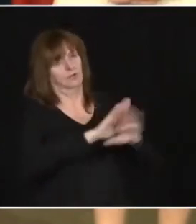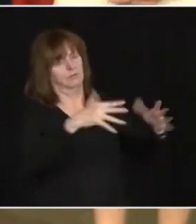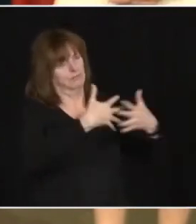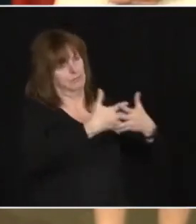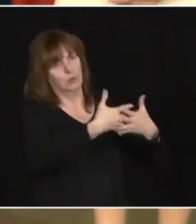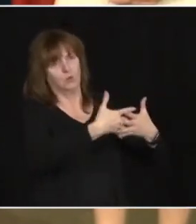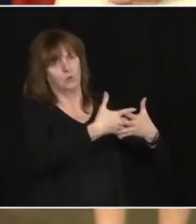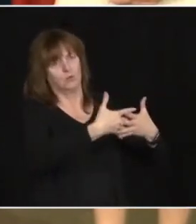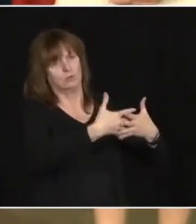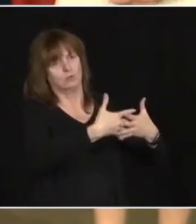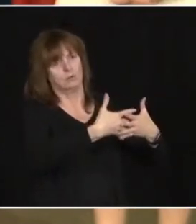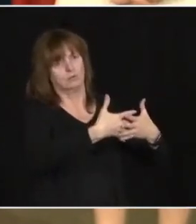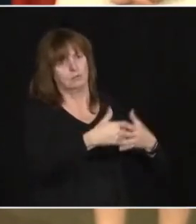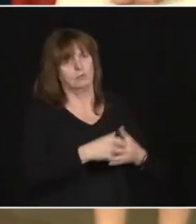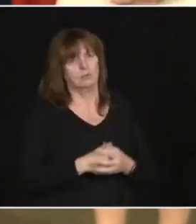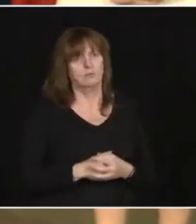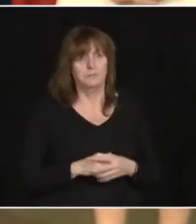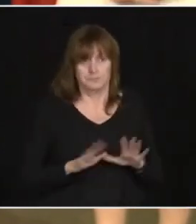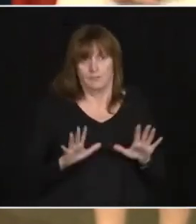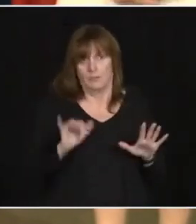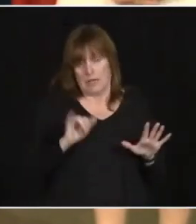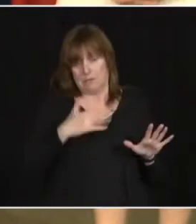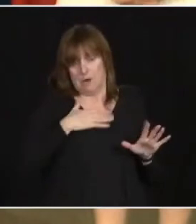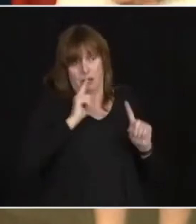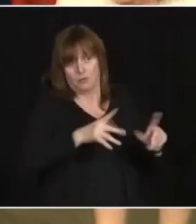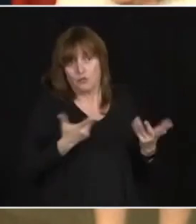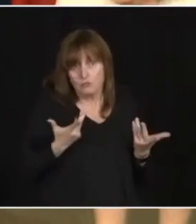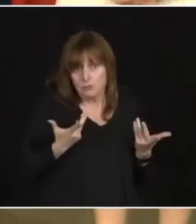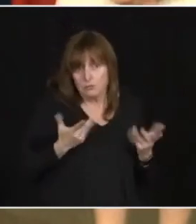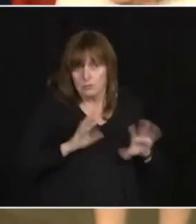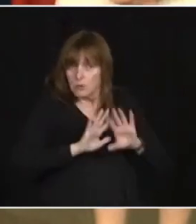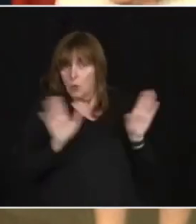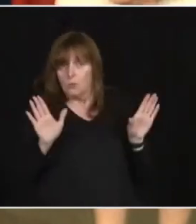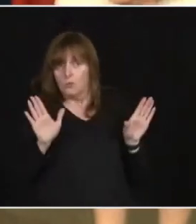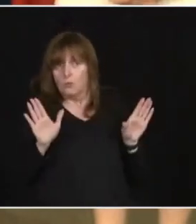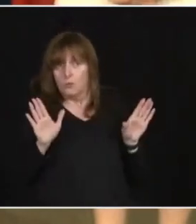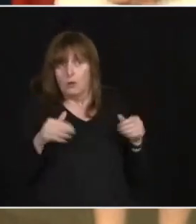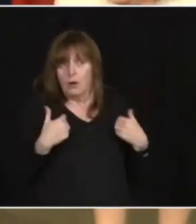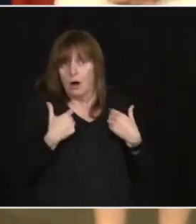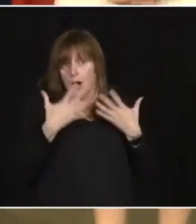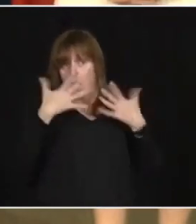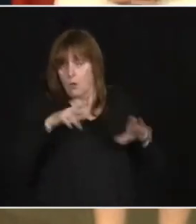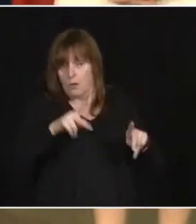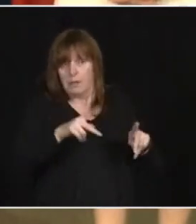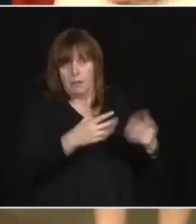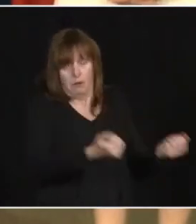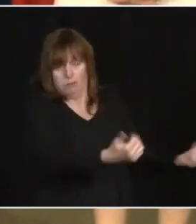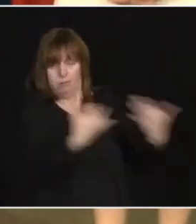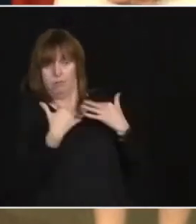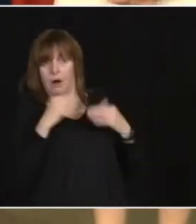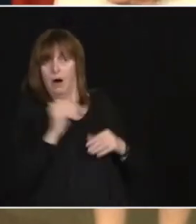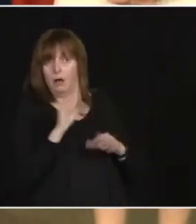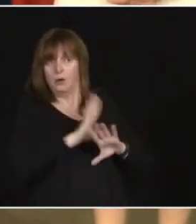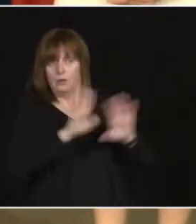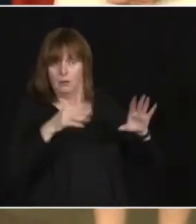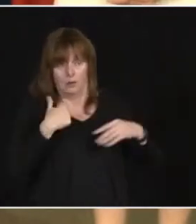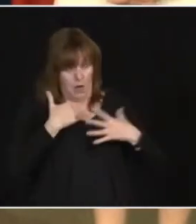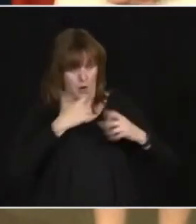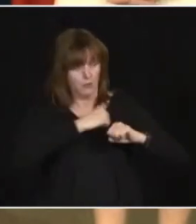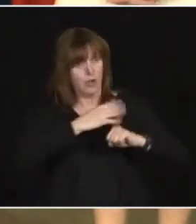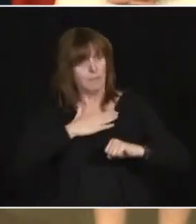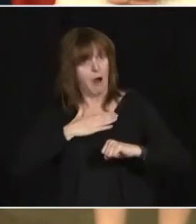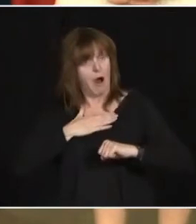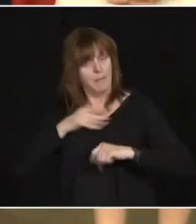So. That's the answer, simply not. And I don't want them in Ontario. I want to protect our people of Ontario first.